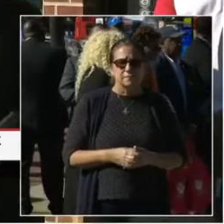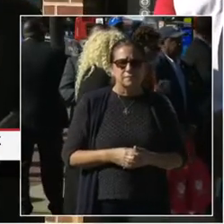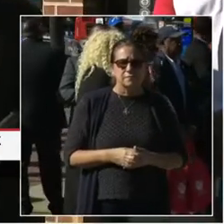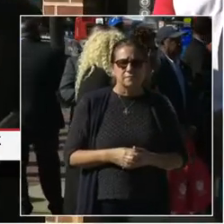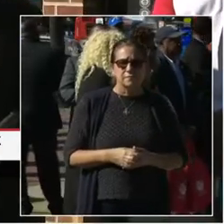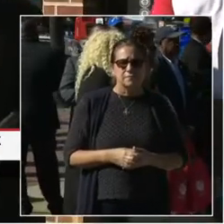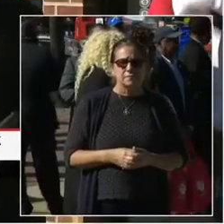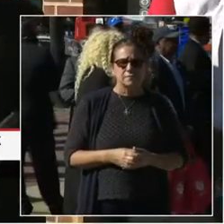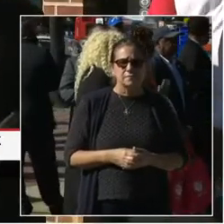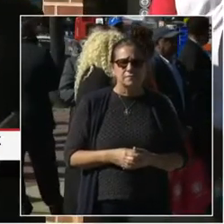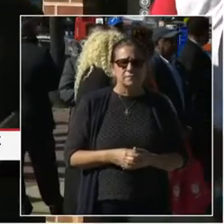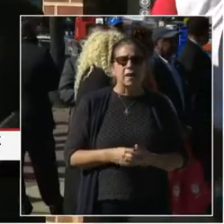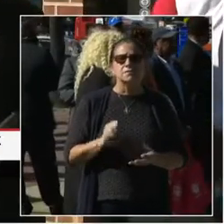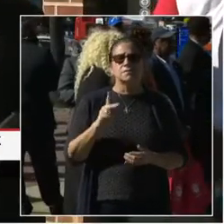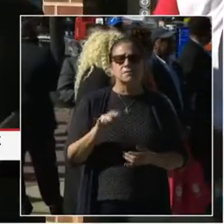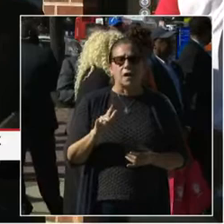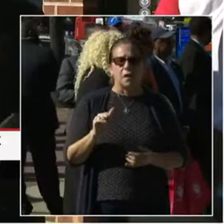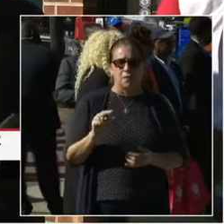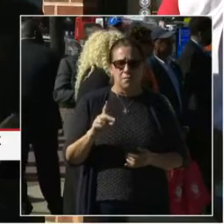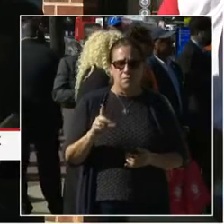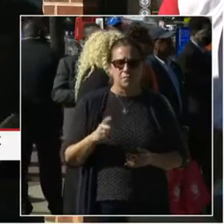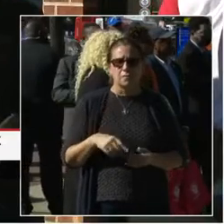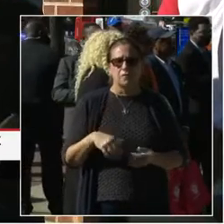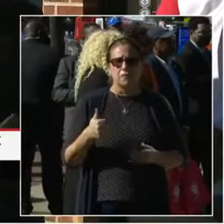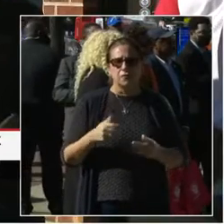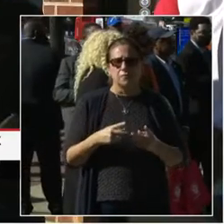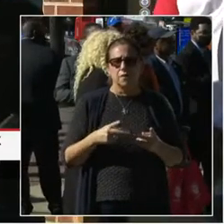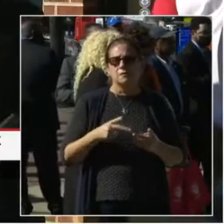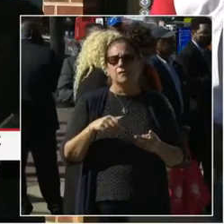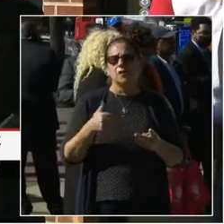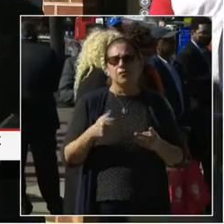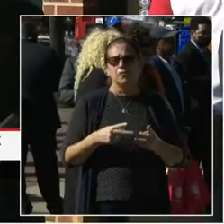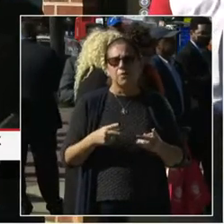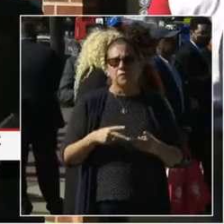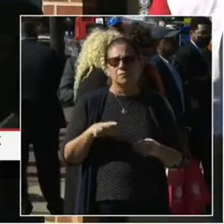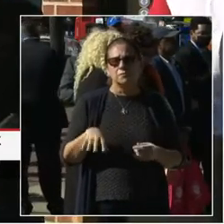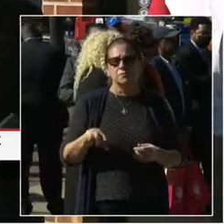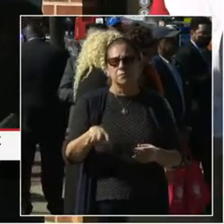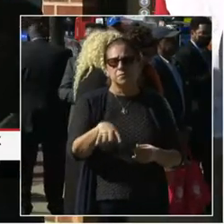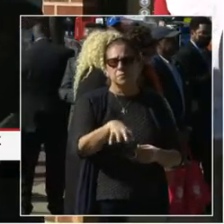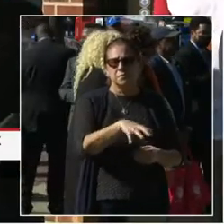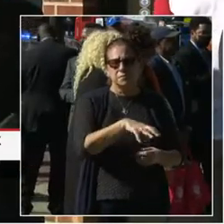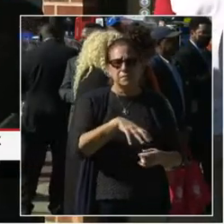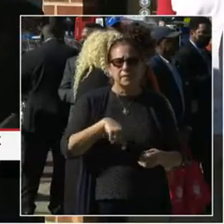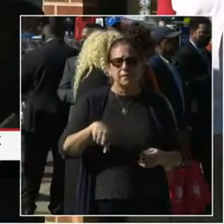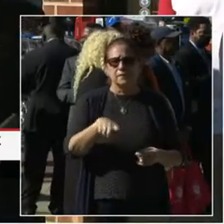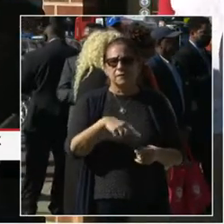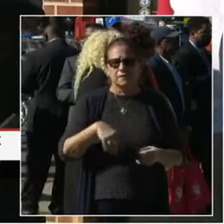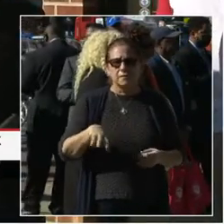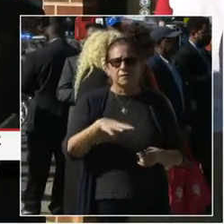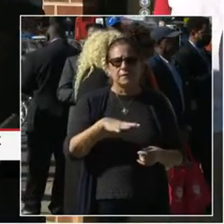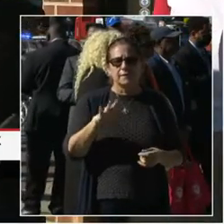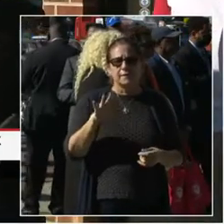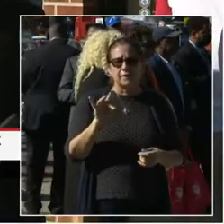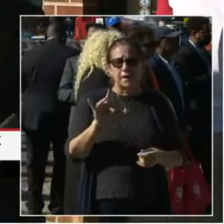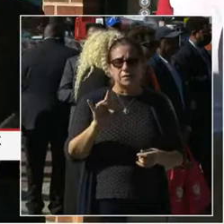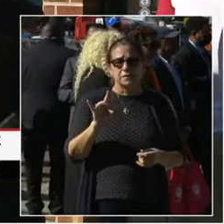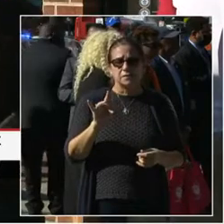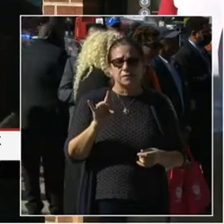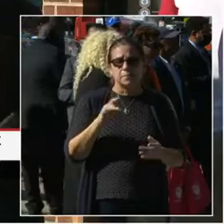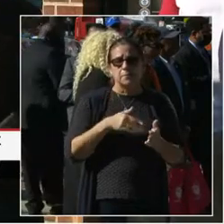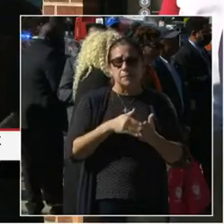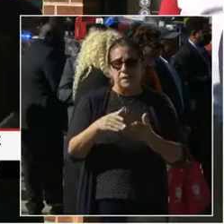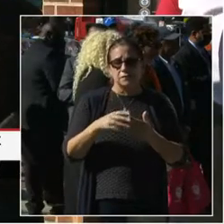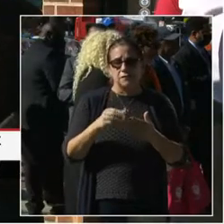between a property owner and a tenant, that we are going to help them fix. And when we fix that entanglement problem